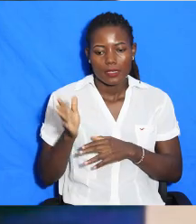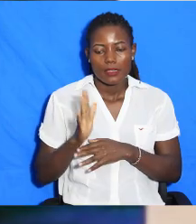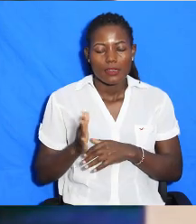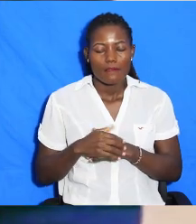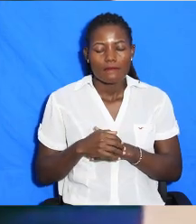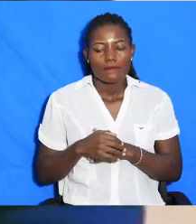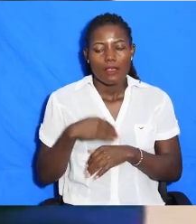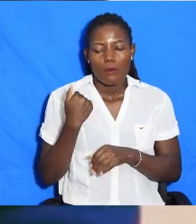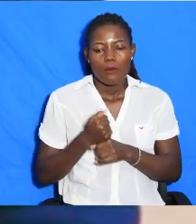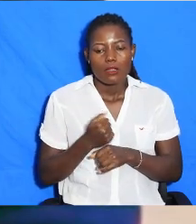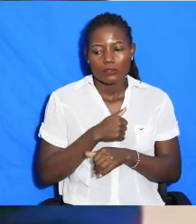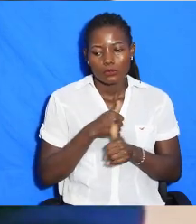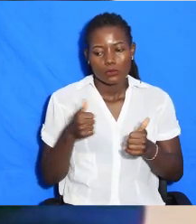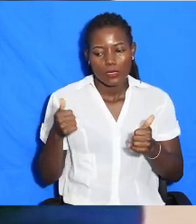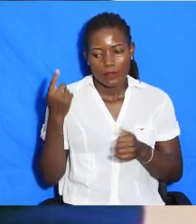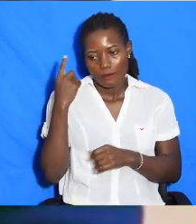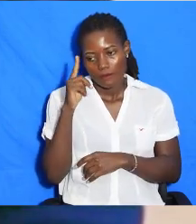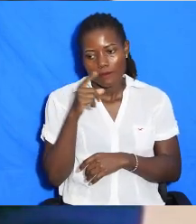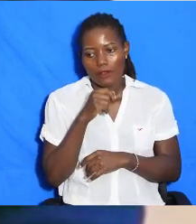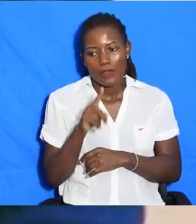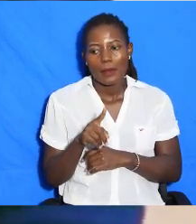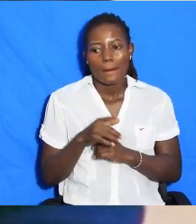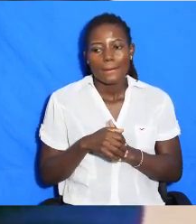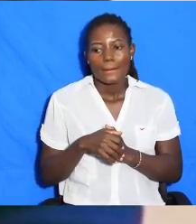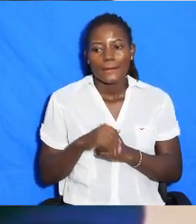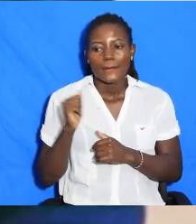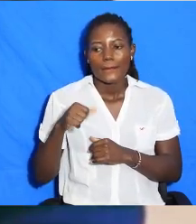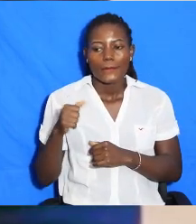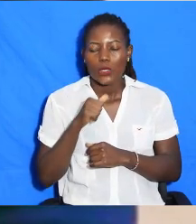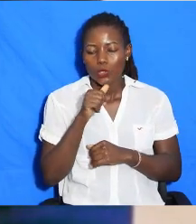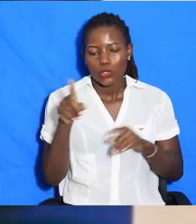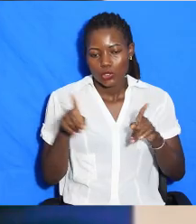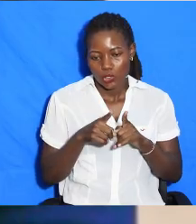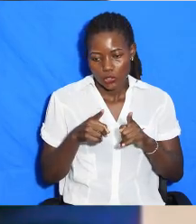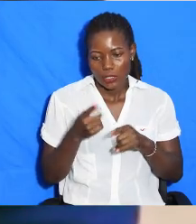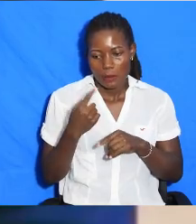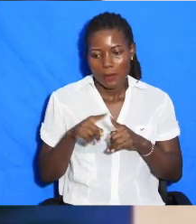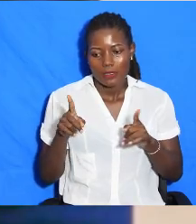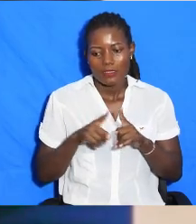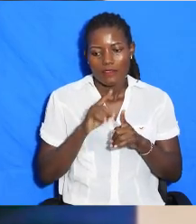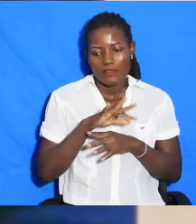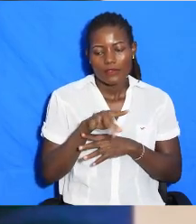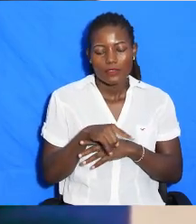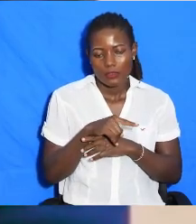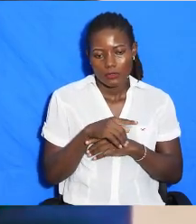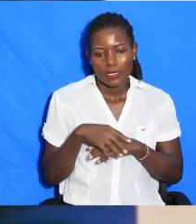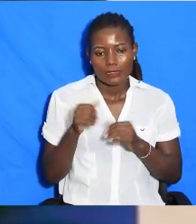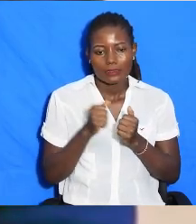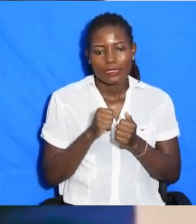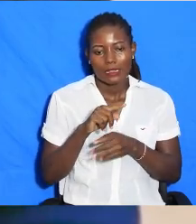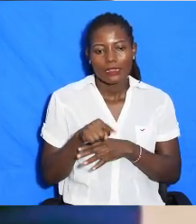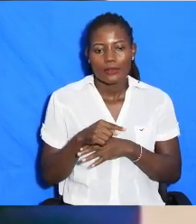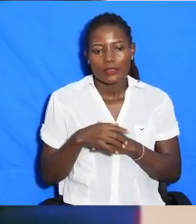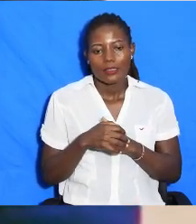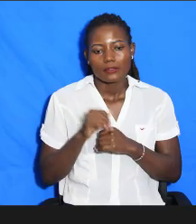really work well for him. Yeah. mm, Yeah. Not short races, even the 5,000, the 10Ks,